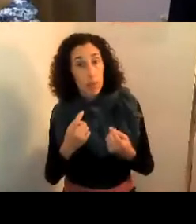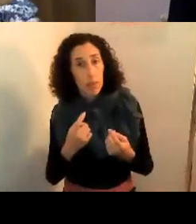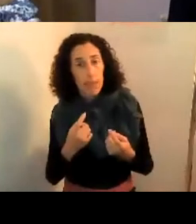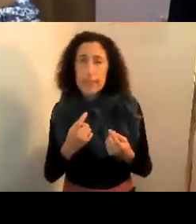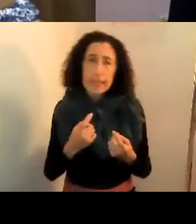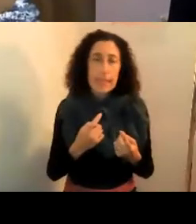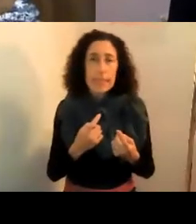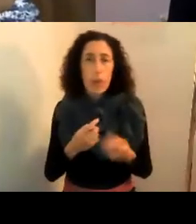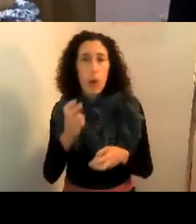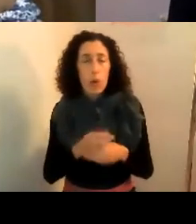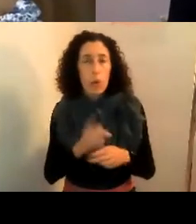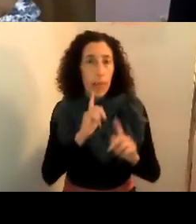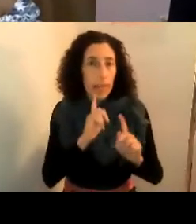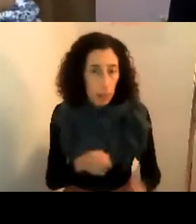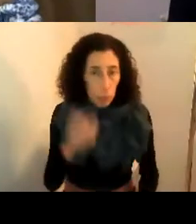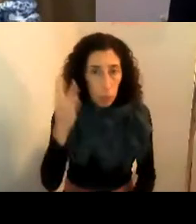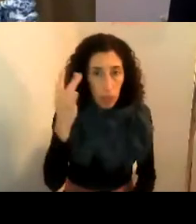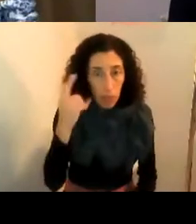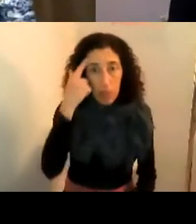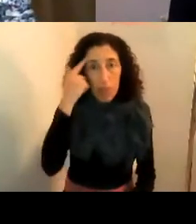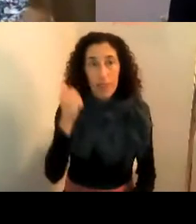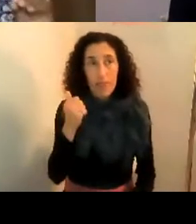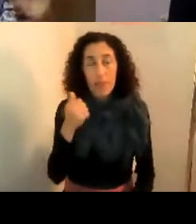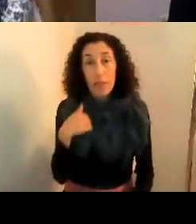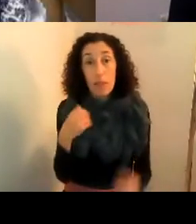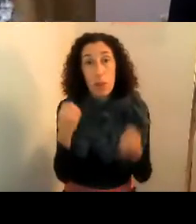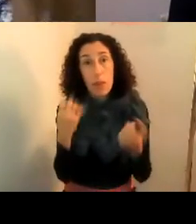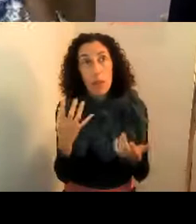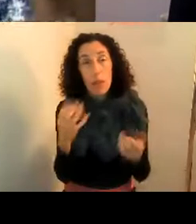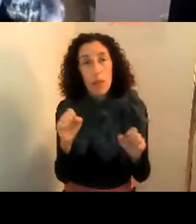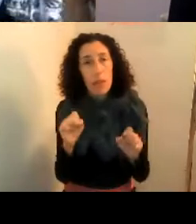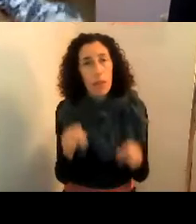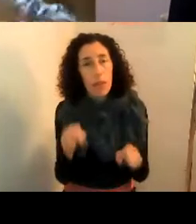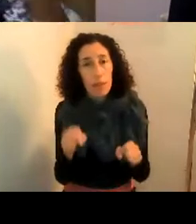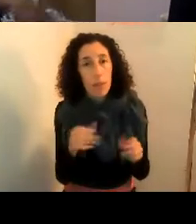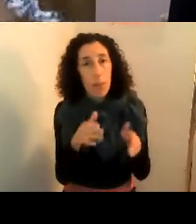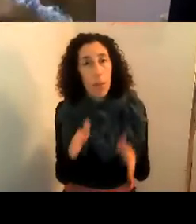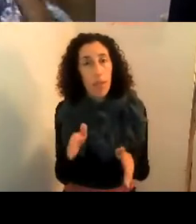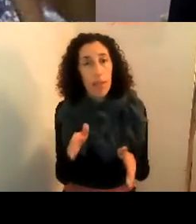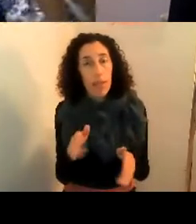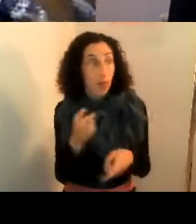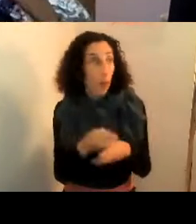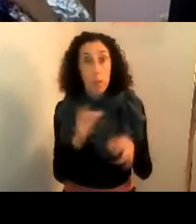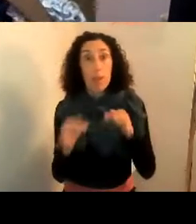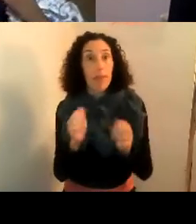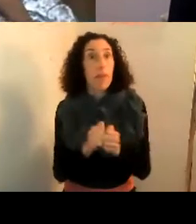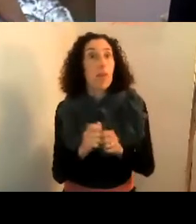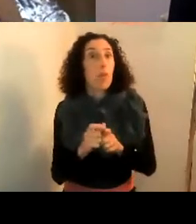unapologetic, clear view of the complexity of our own humanity